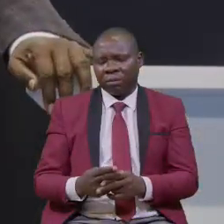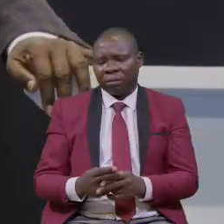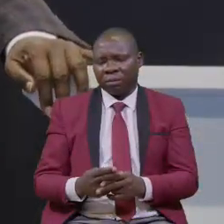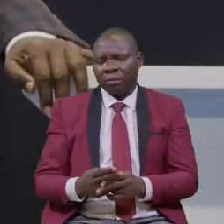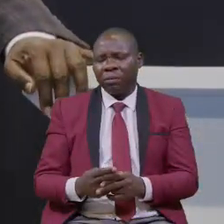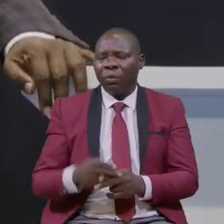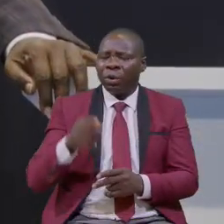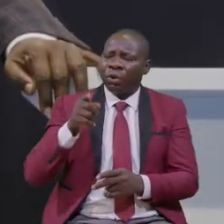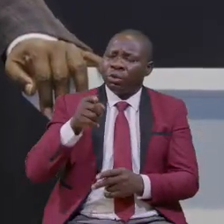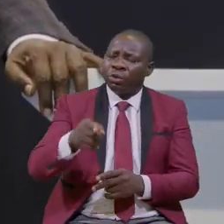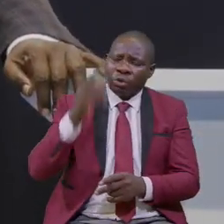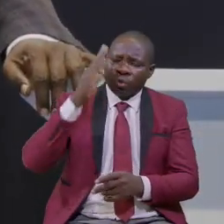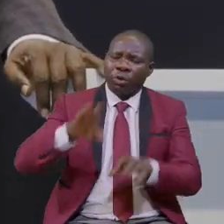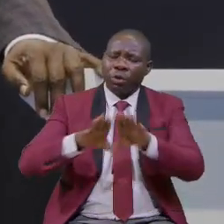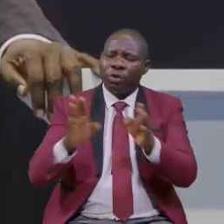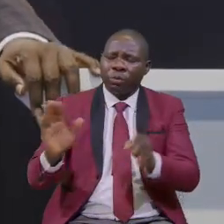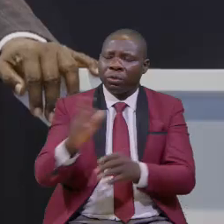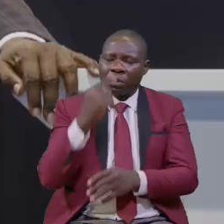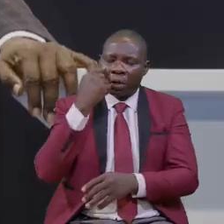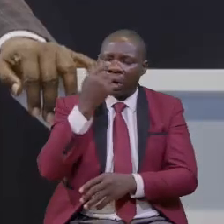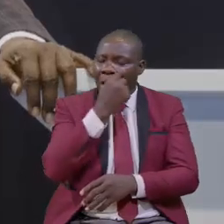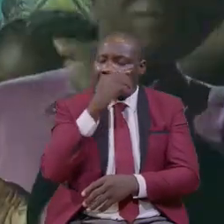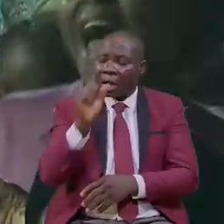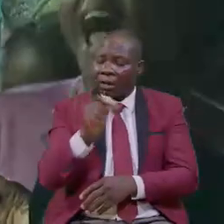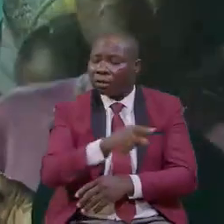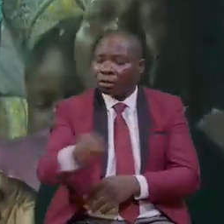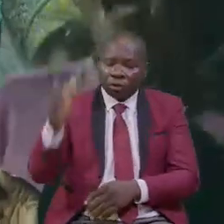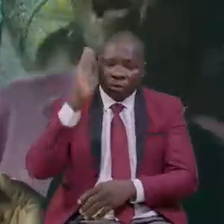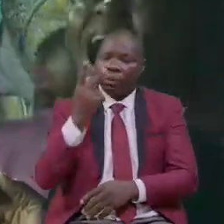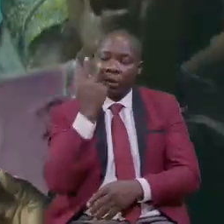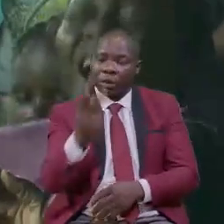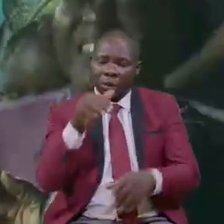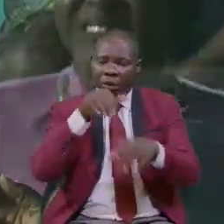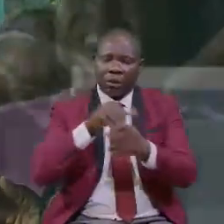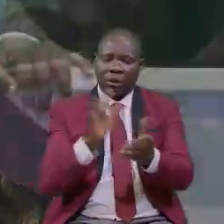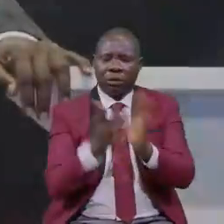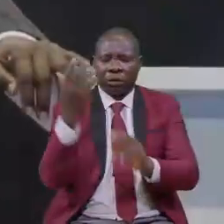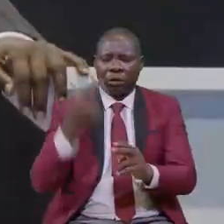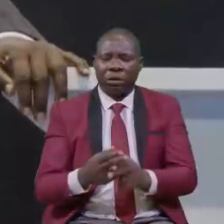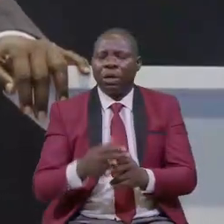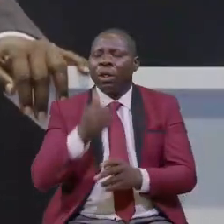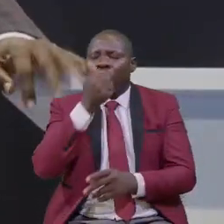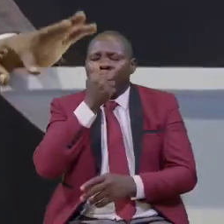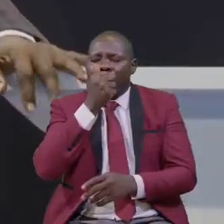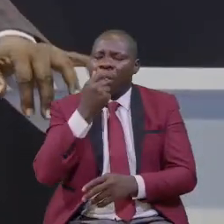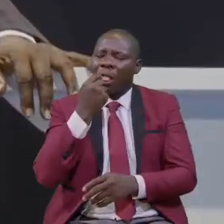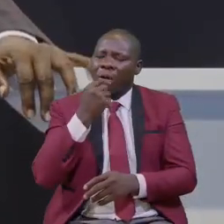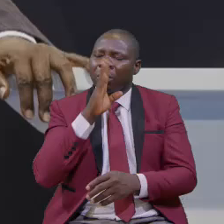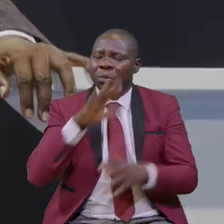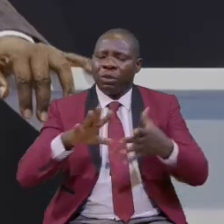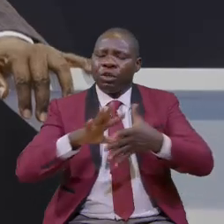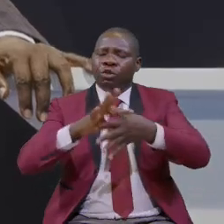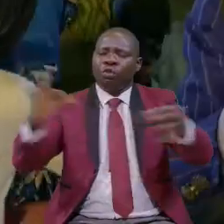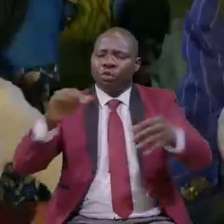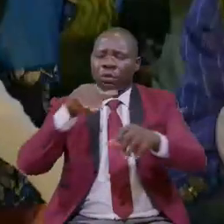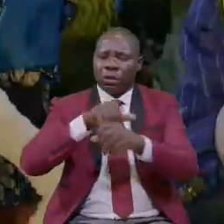You will open your eyes, you will see. Dumb tongues, be loose in